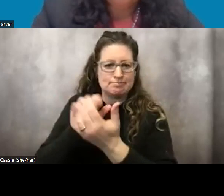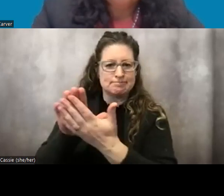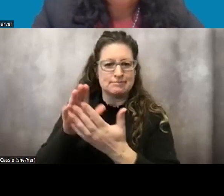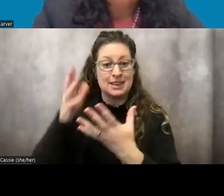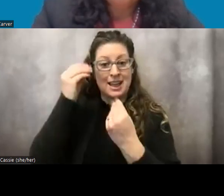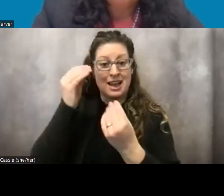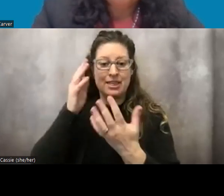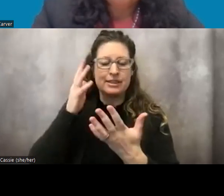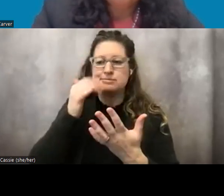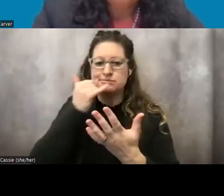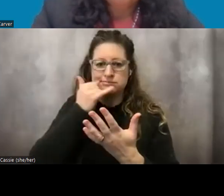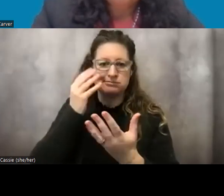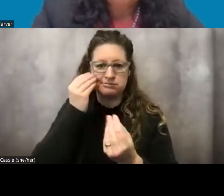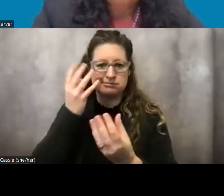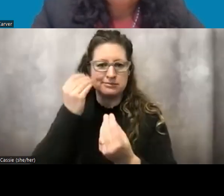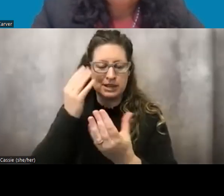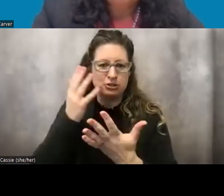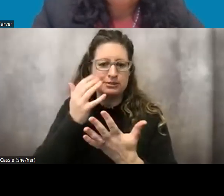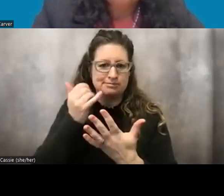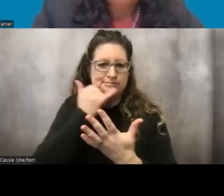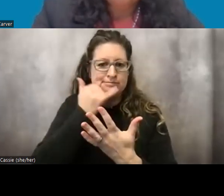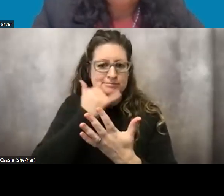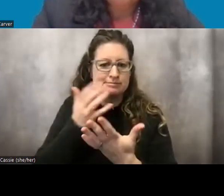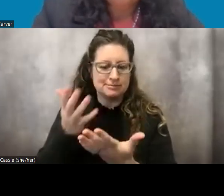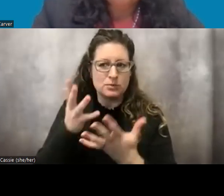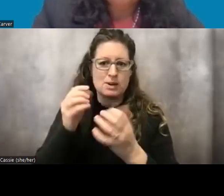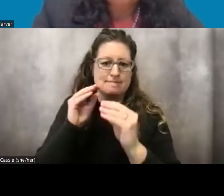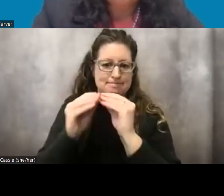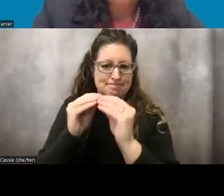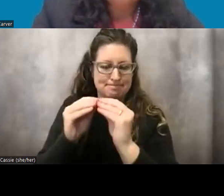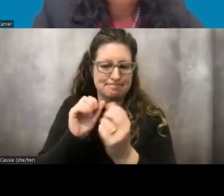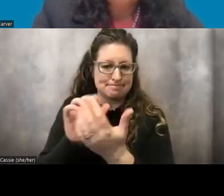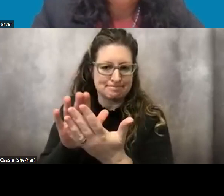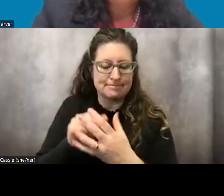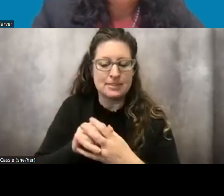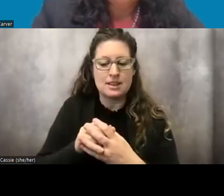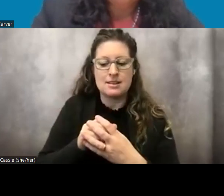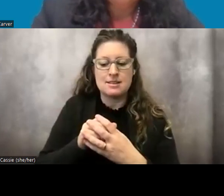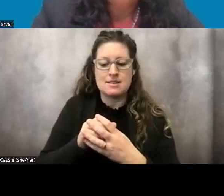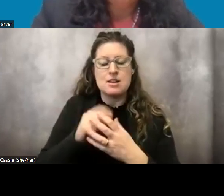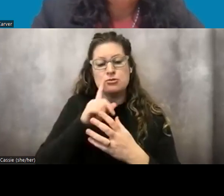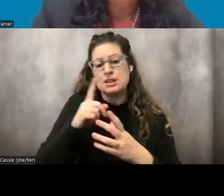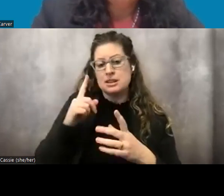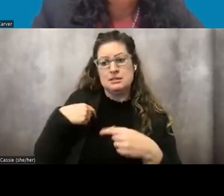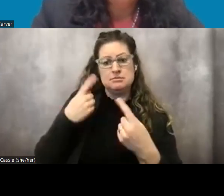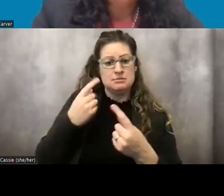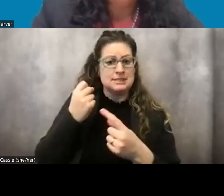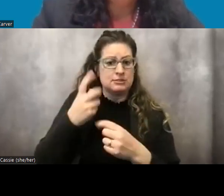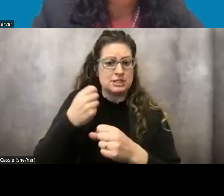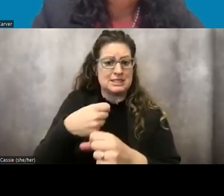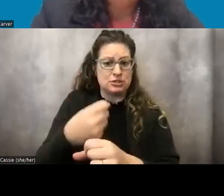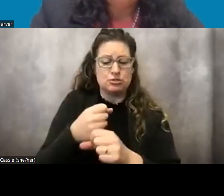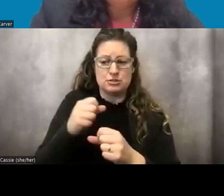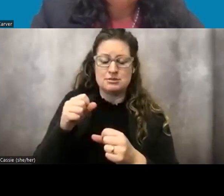this panel because over the past several years, as part of the pandemic, I've really focused on, I'm writing a new book